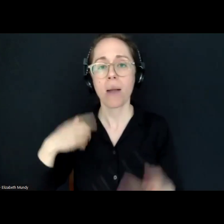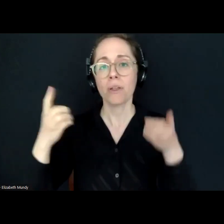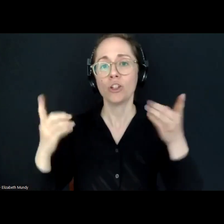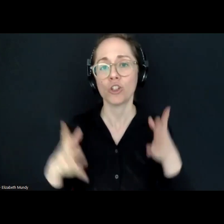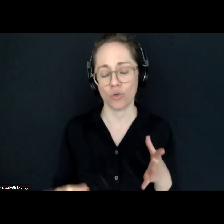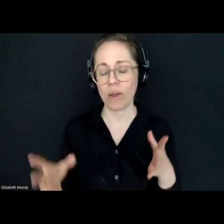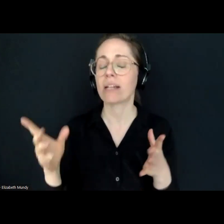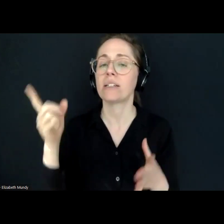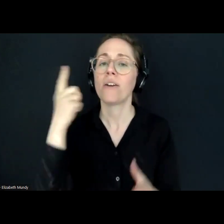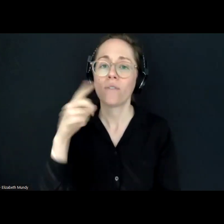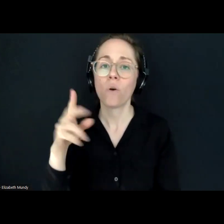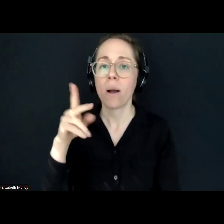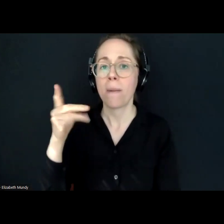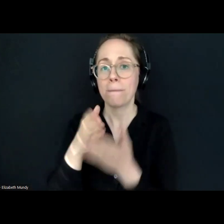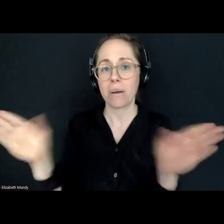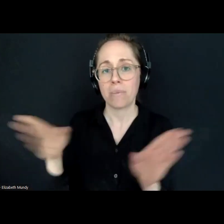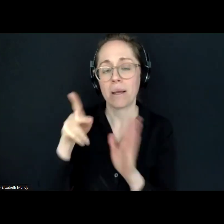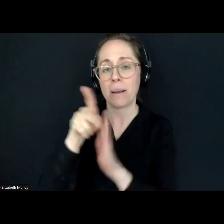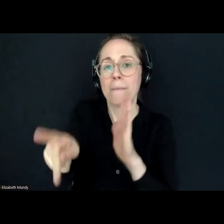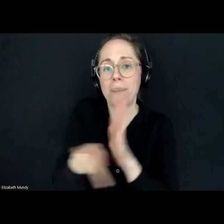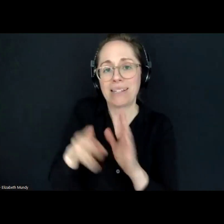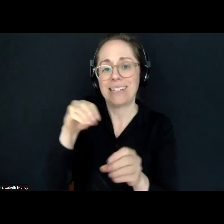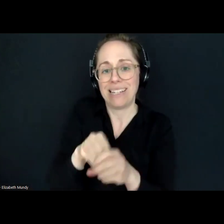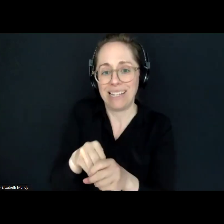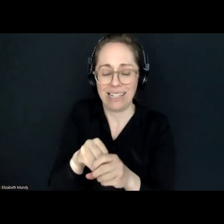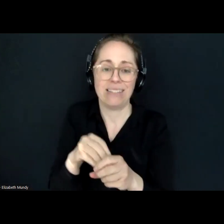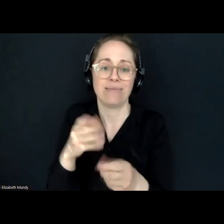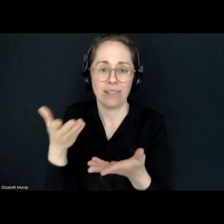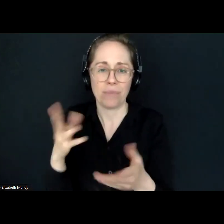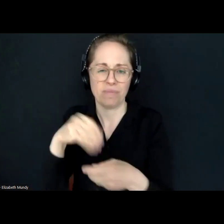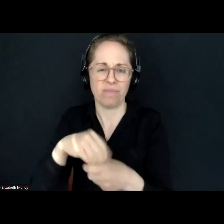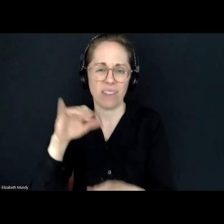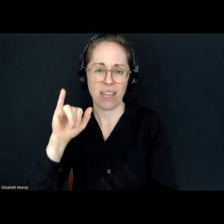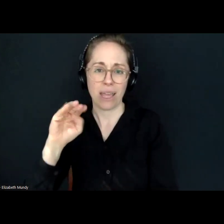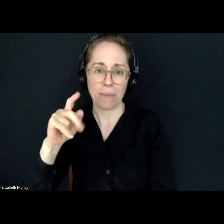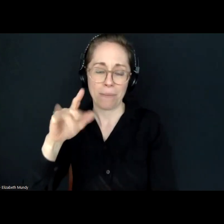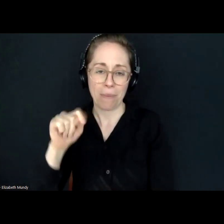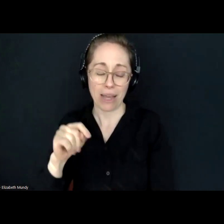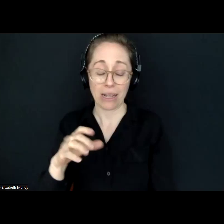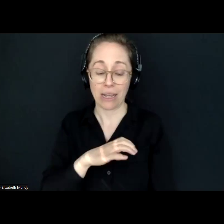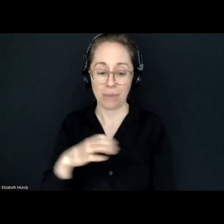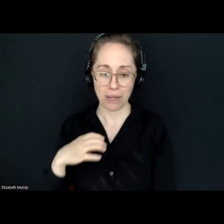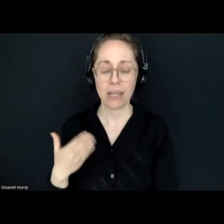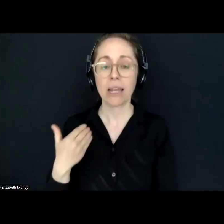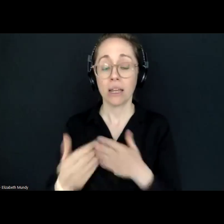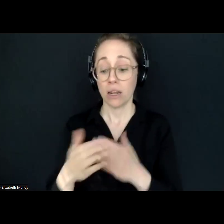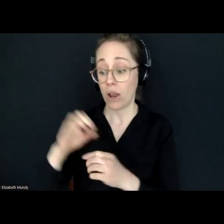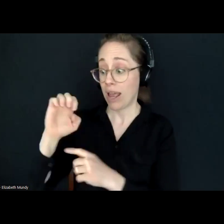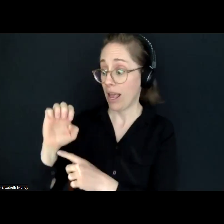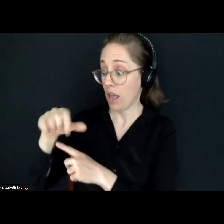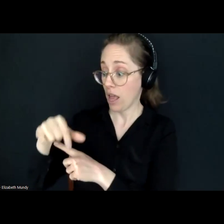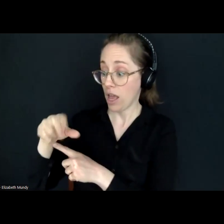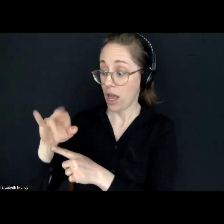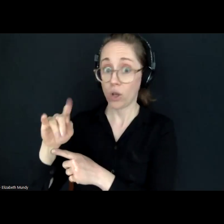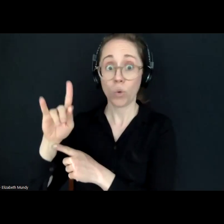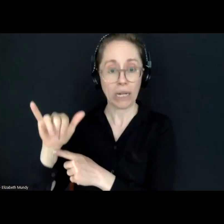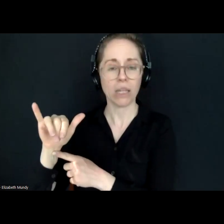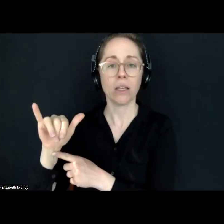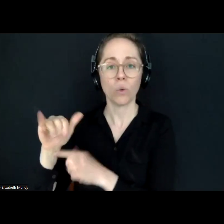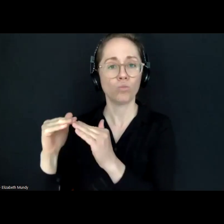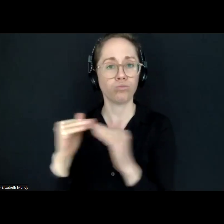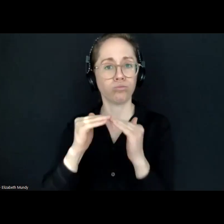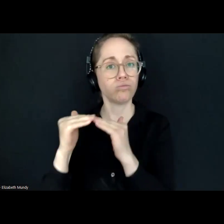Rights California and also on the Impact Committee. Equity must be a part of everything that we do with the